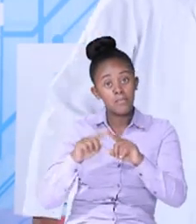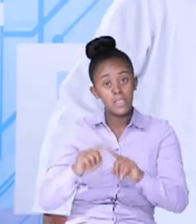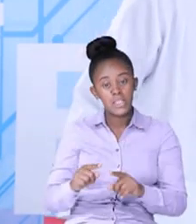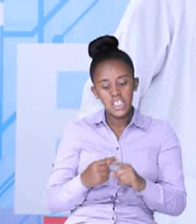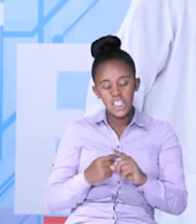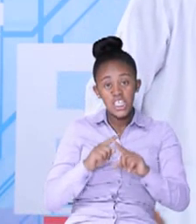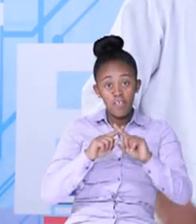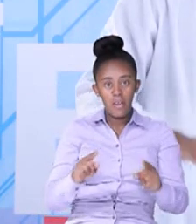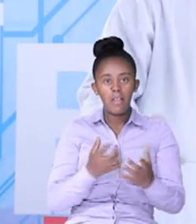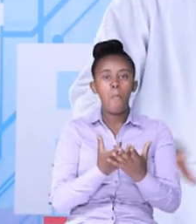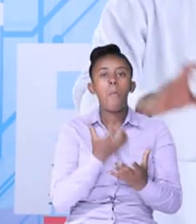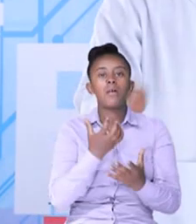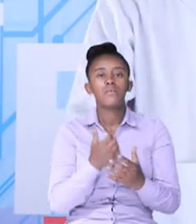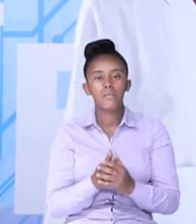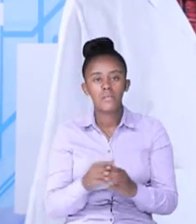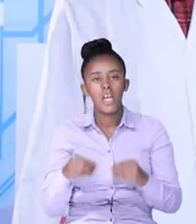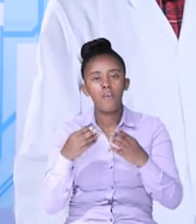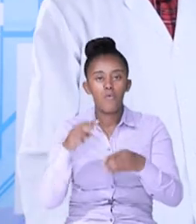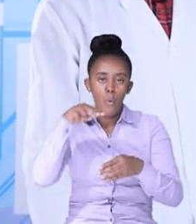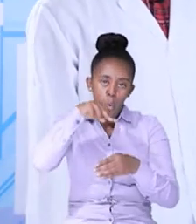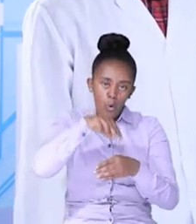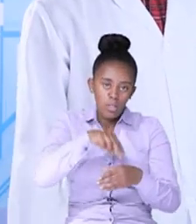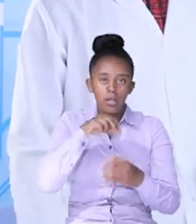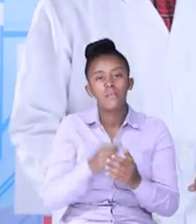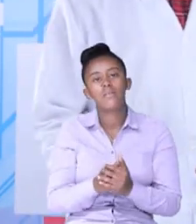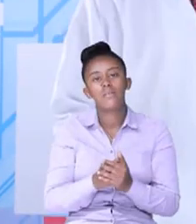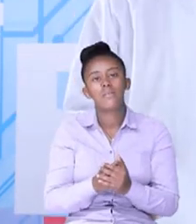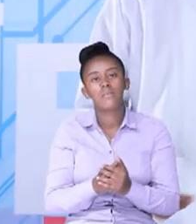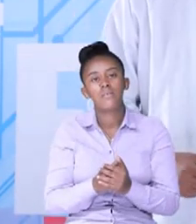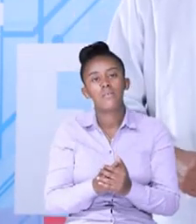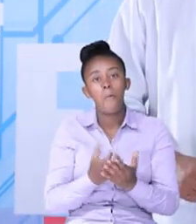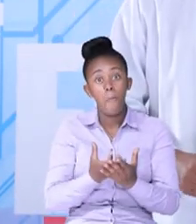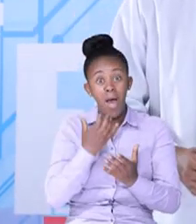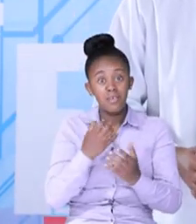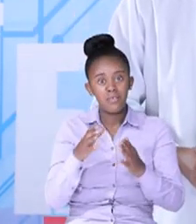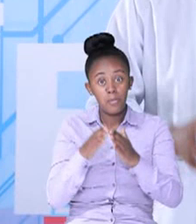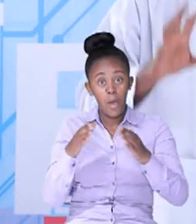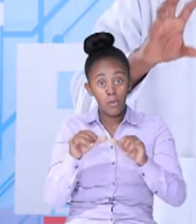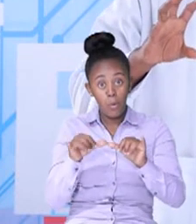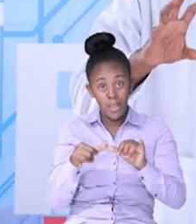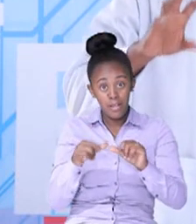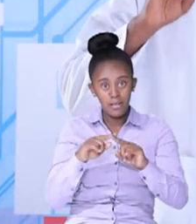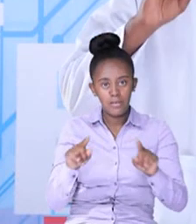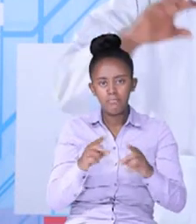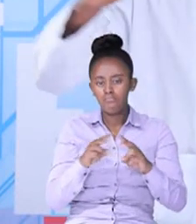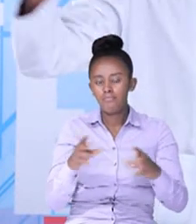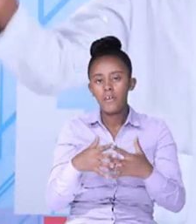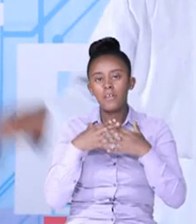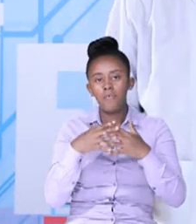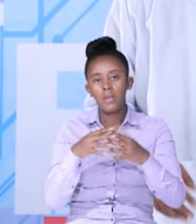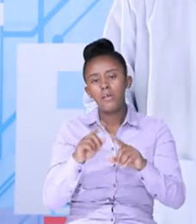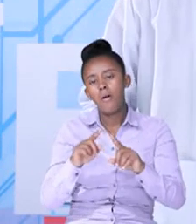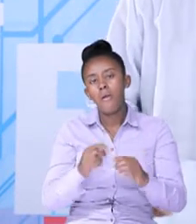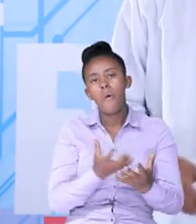different mass. All these are a given constant variables. Therefore, mass spectrometer is a very important device to determine the mass